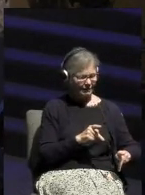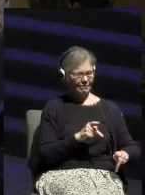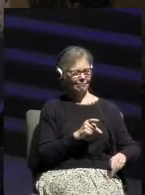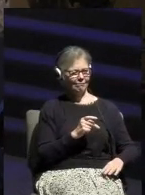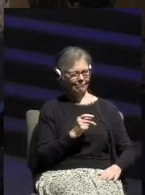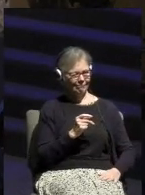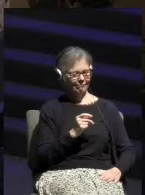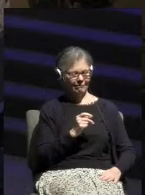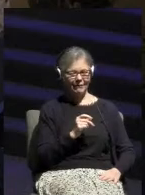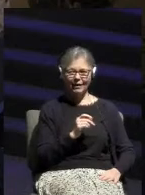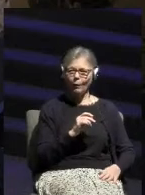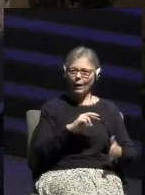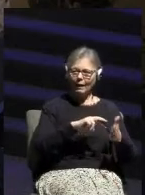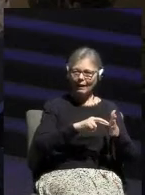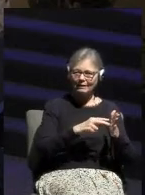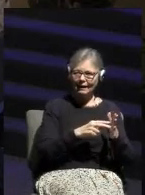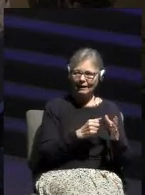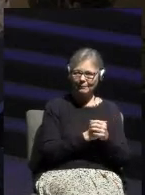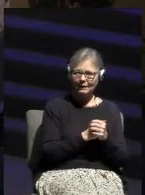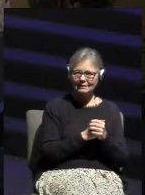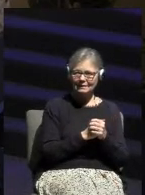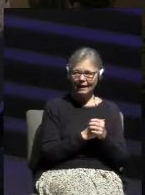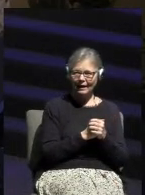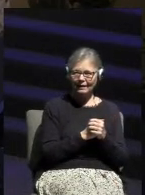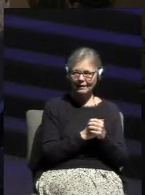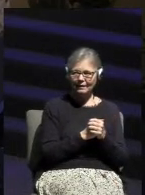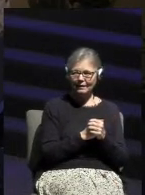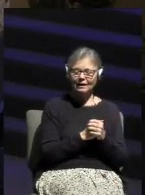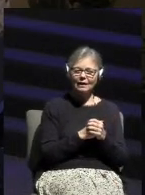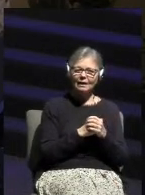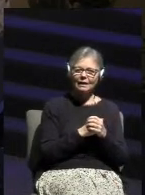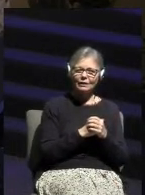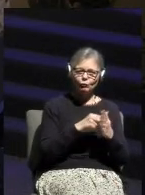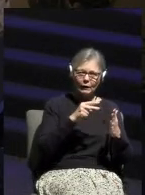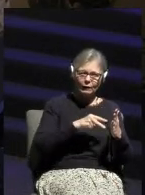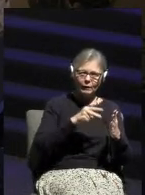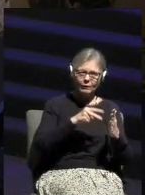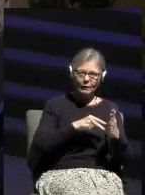or the concept that we're reading about can be better understood.